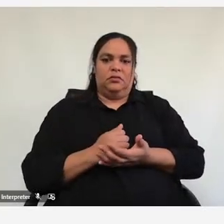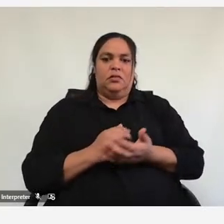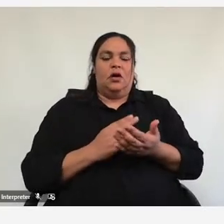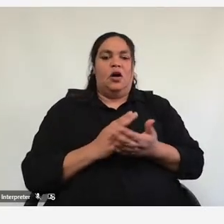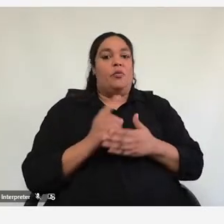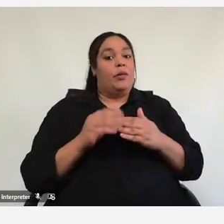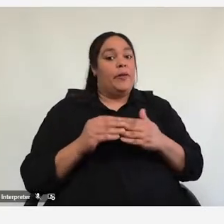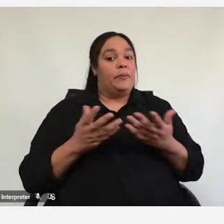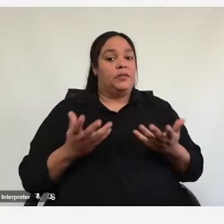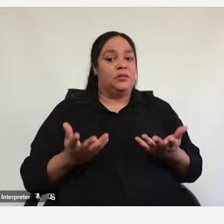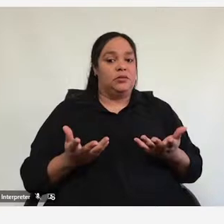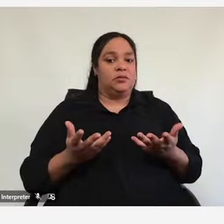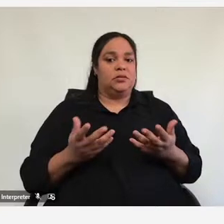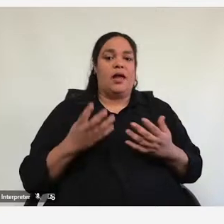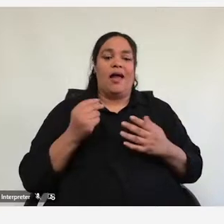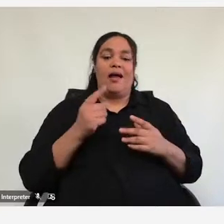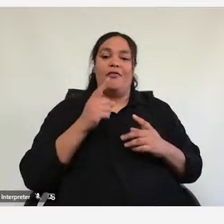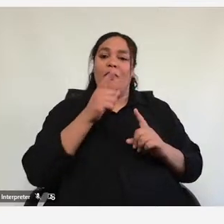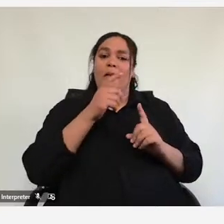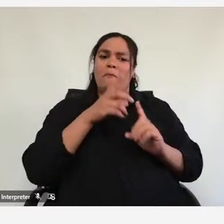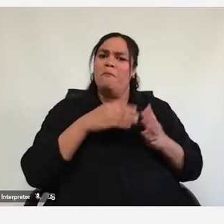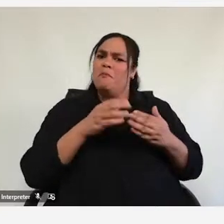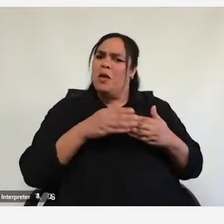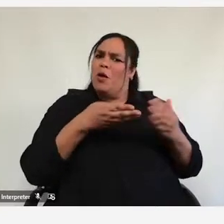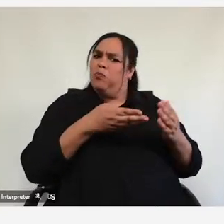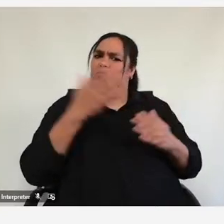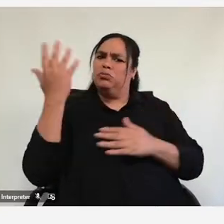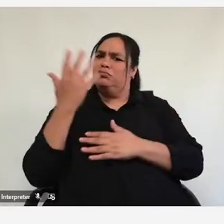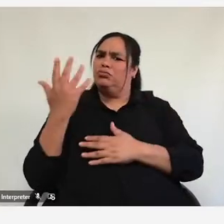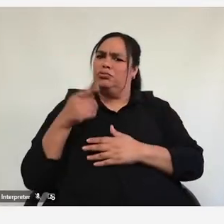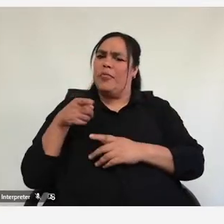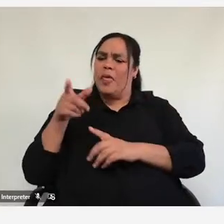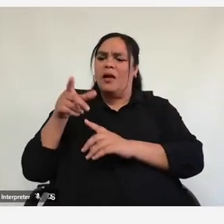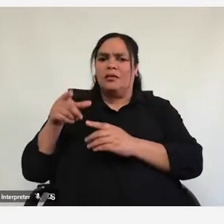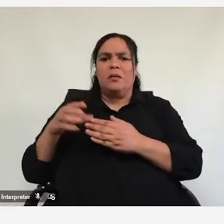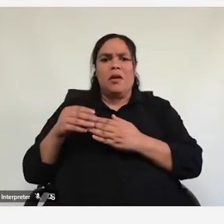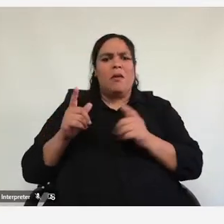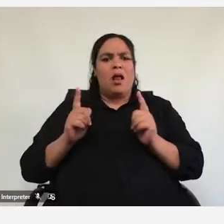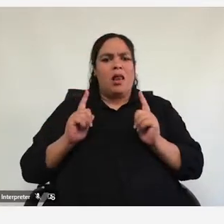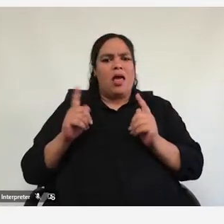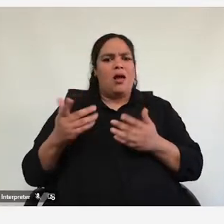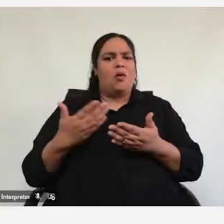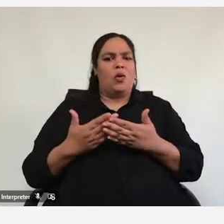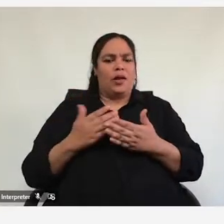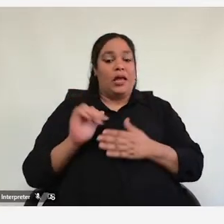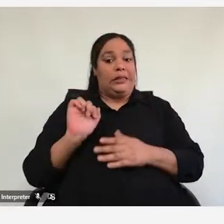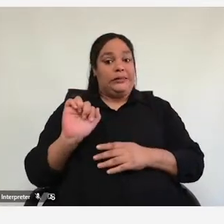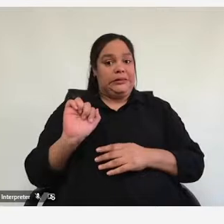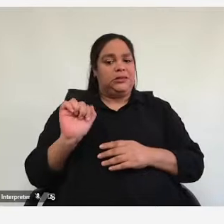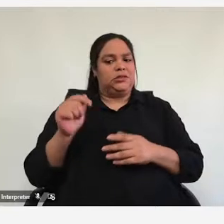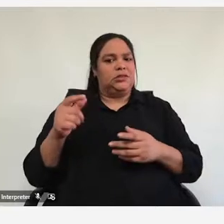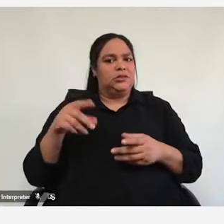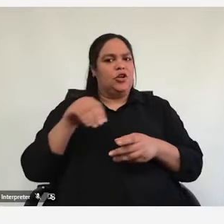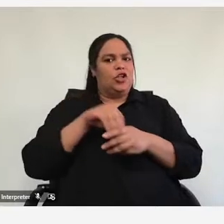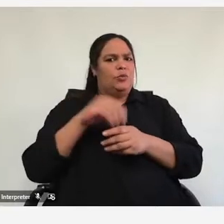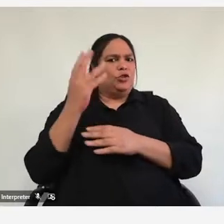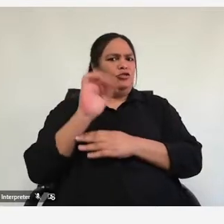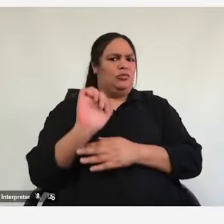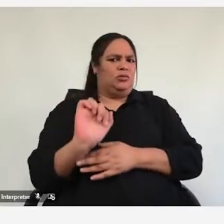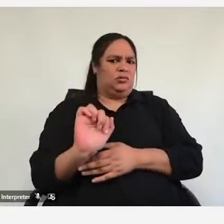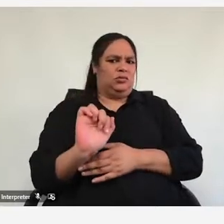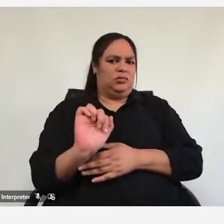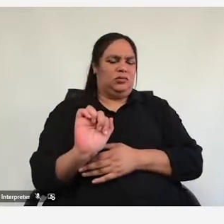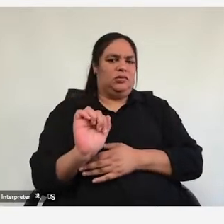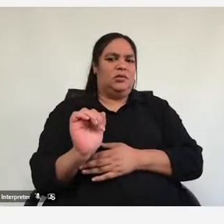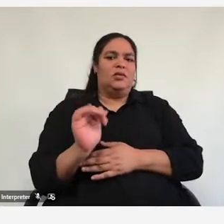Honorable members, there's a member on the floor. The member is allowed to make a contribution.